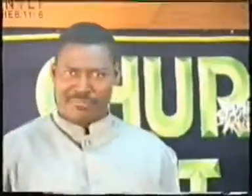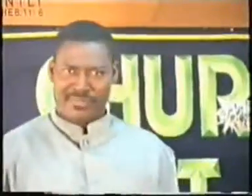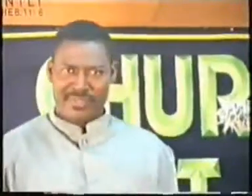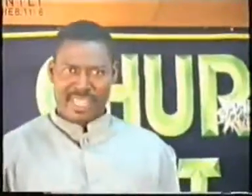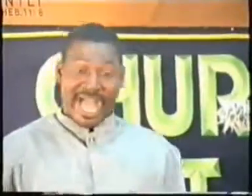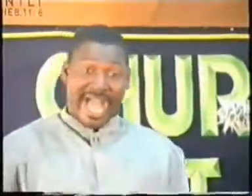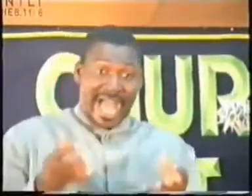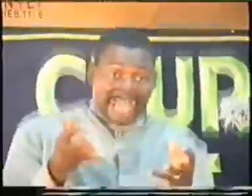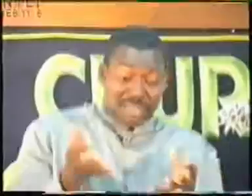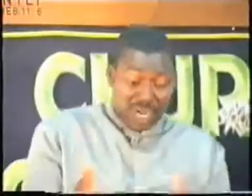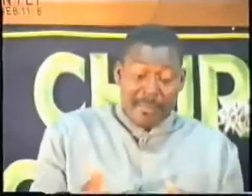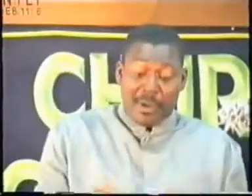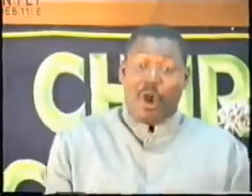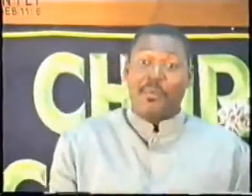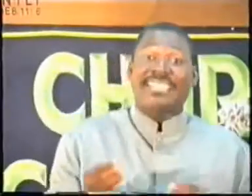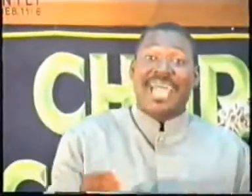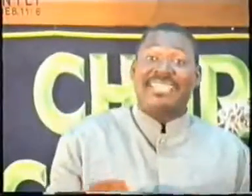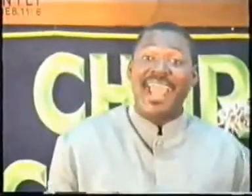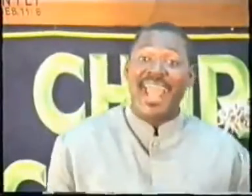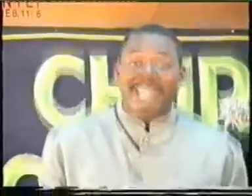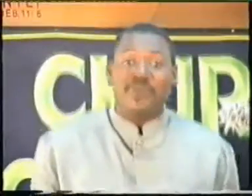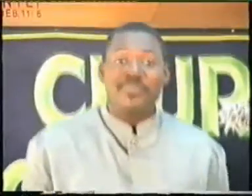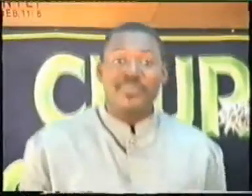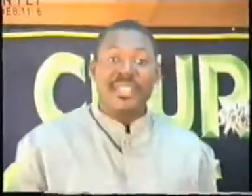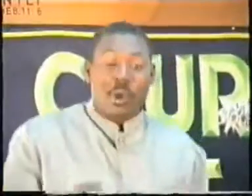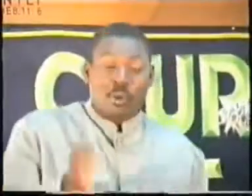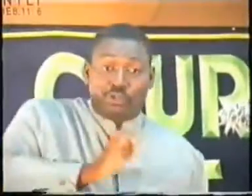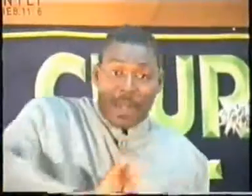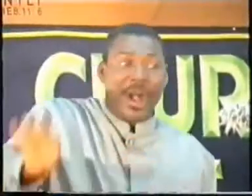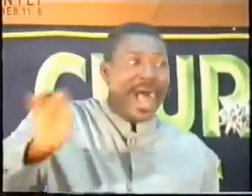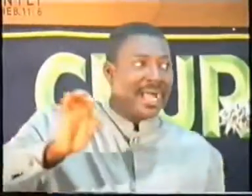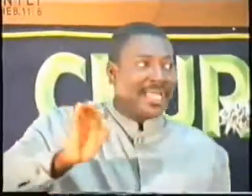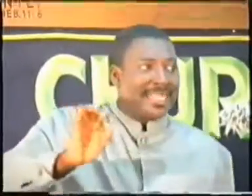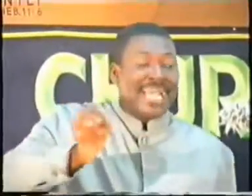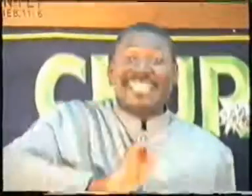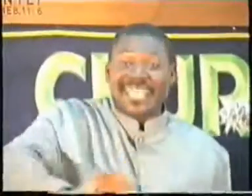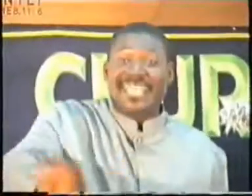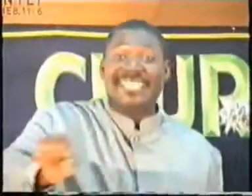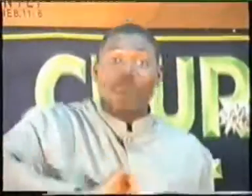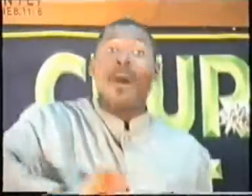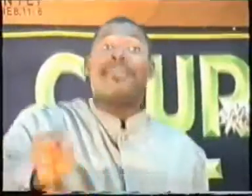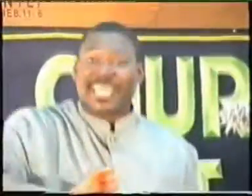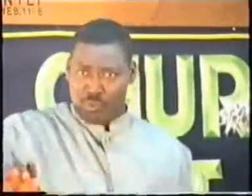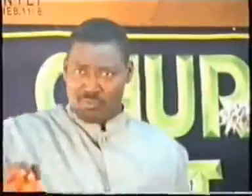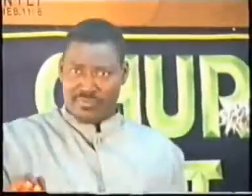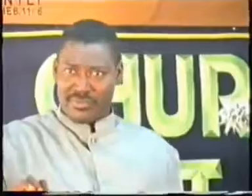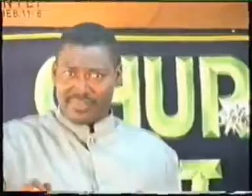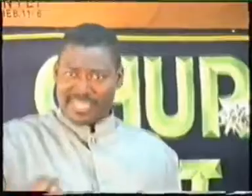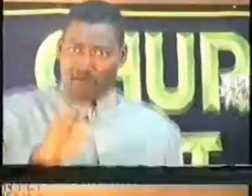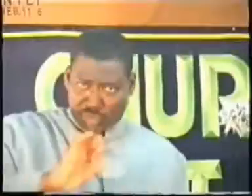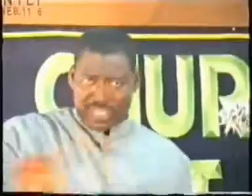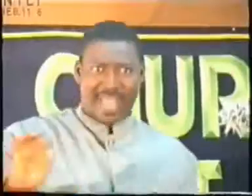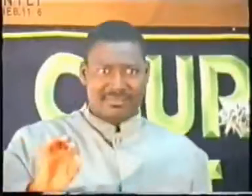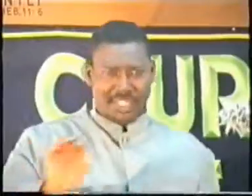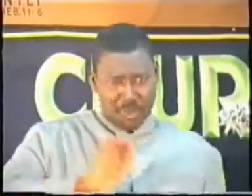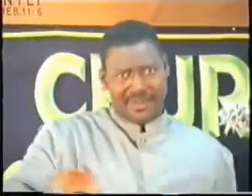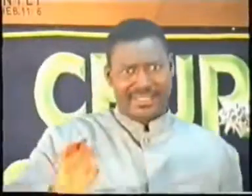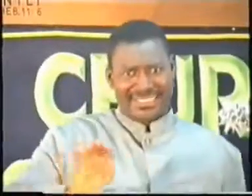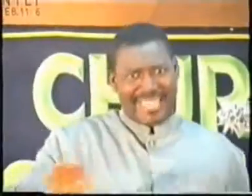ho. Ah, sorry, baby, you're holding my tight. Yeah, yeah, can no. So who could you empower? Not chai secretary. Now I mark you. So what